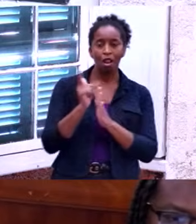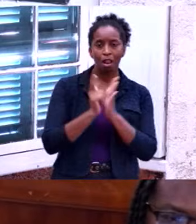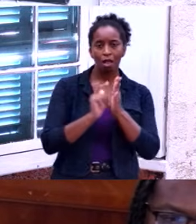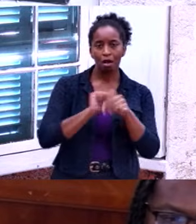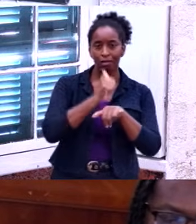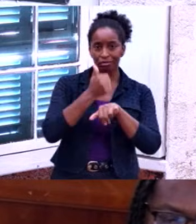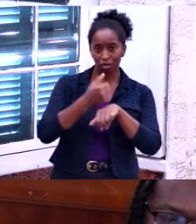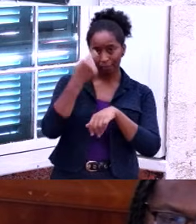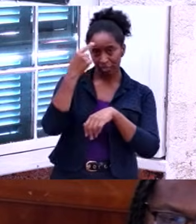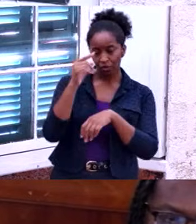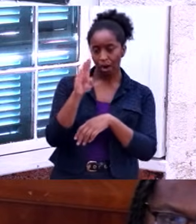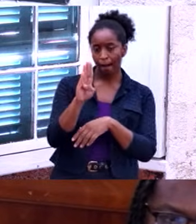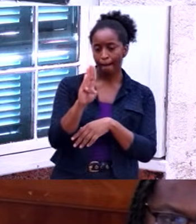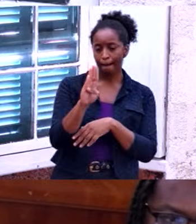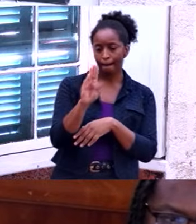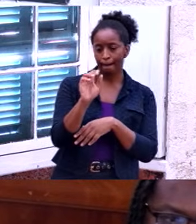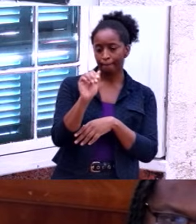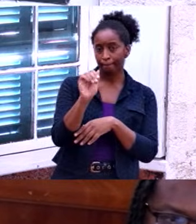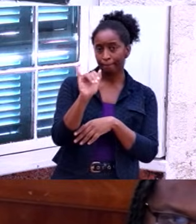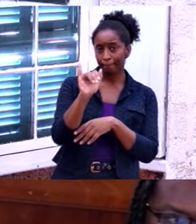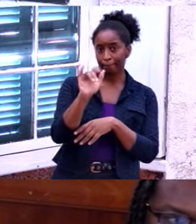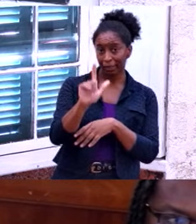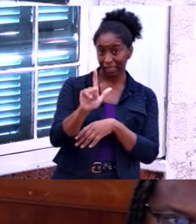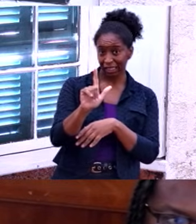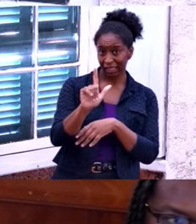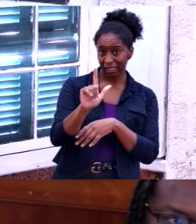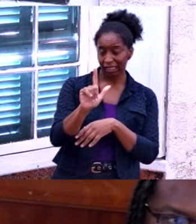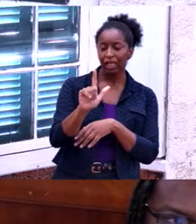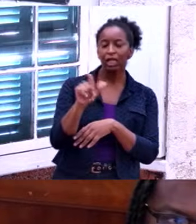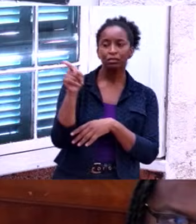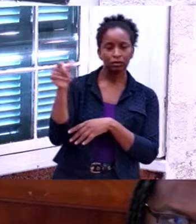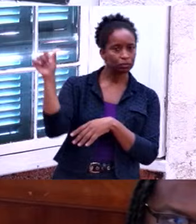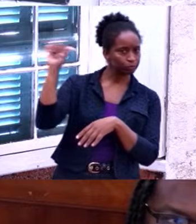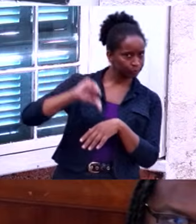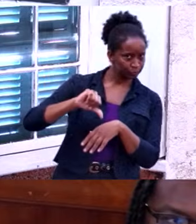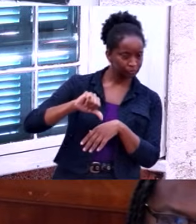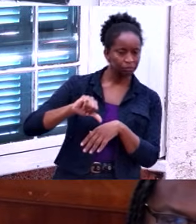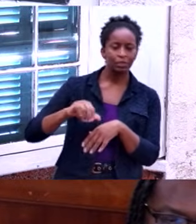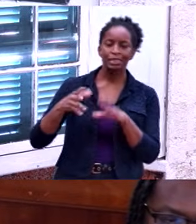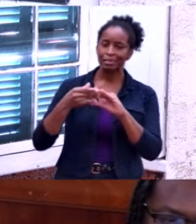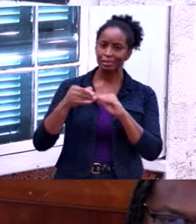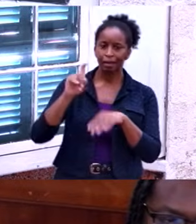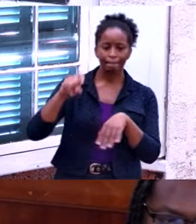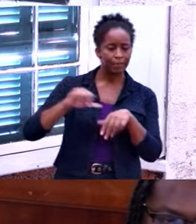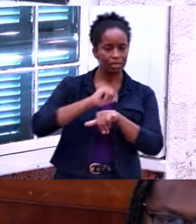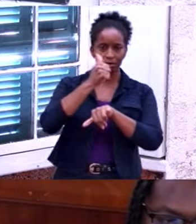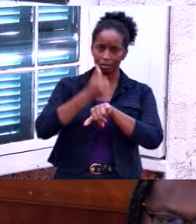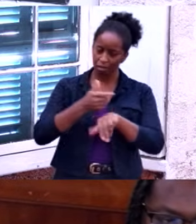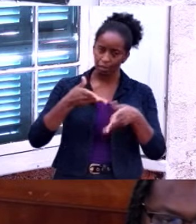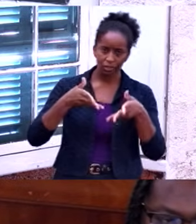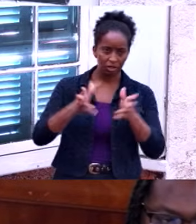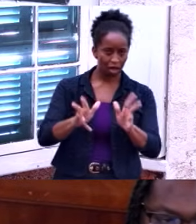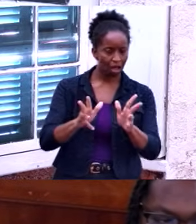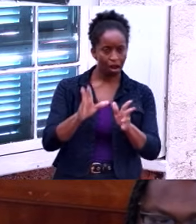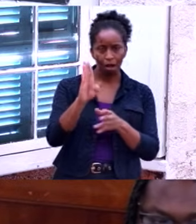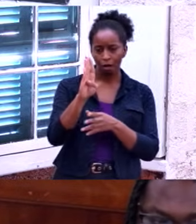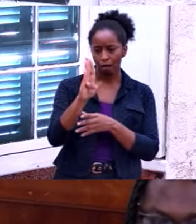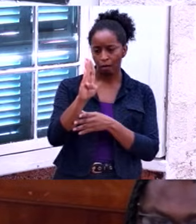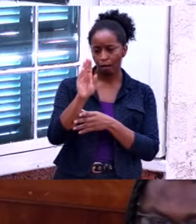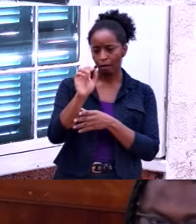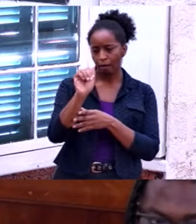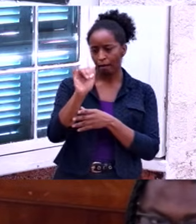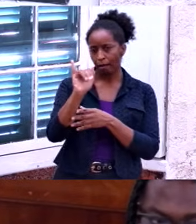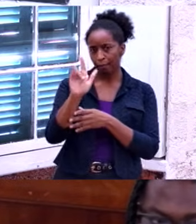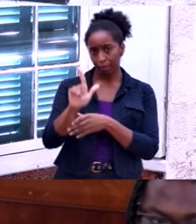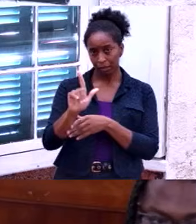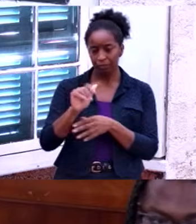bail. So that the notion that we can only touch the Constitution by way of alteration, by way of full-scale reform, is